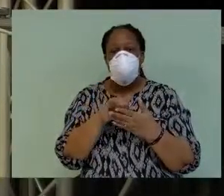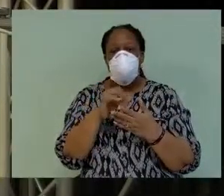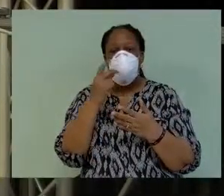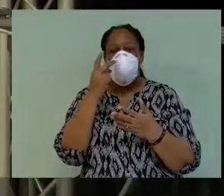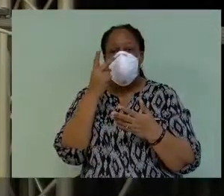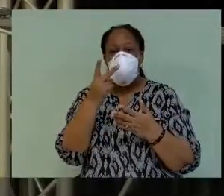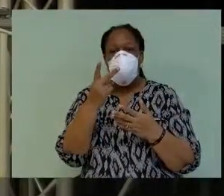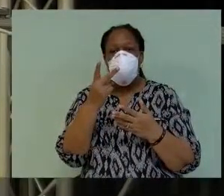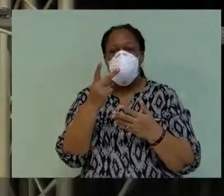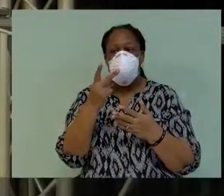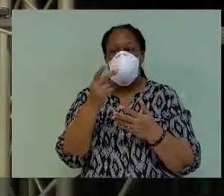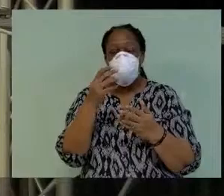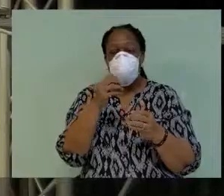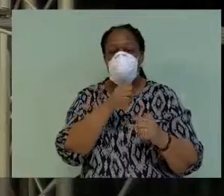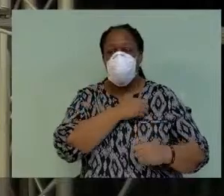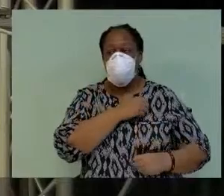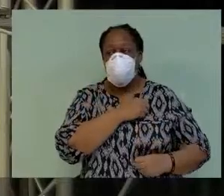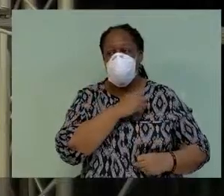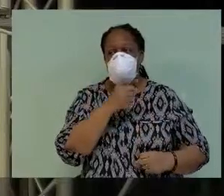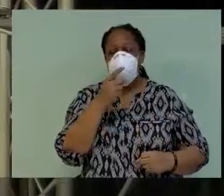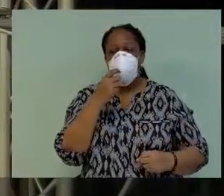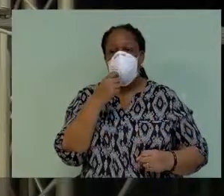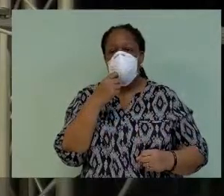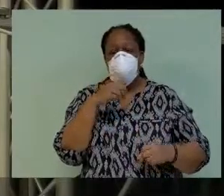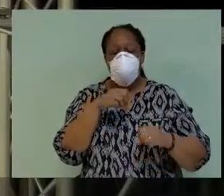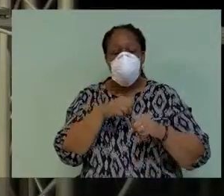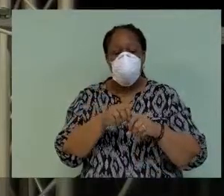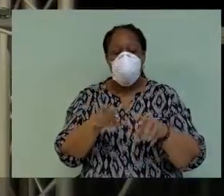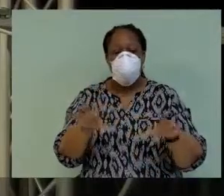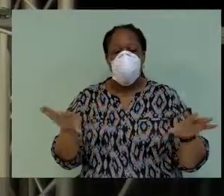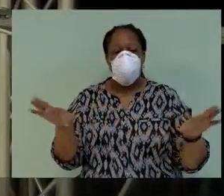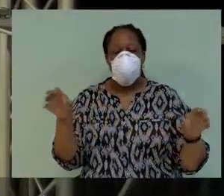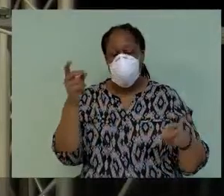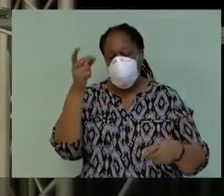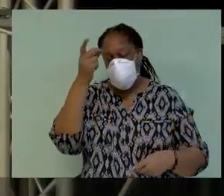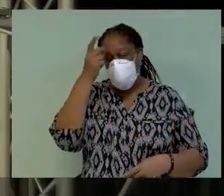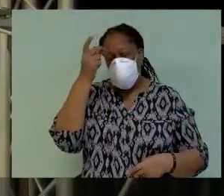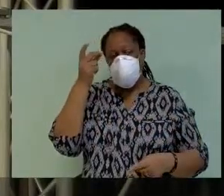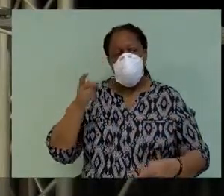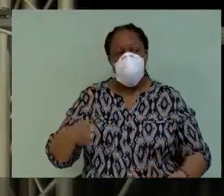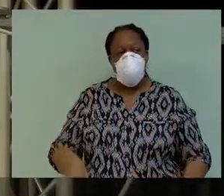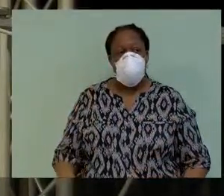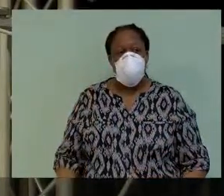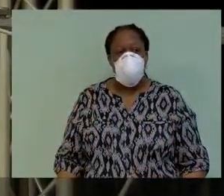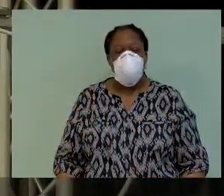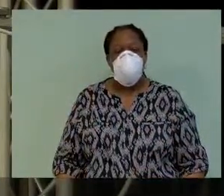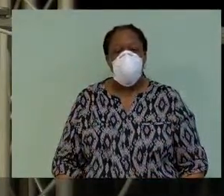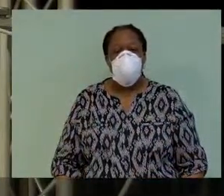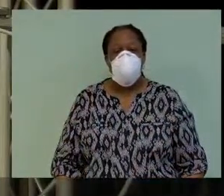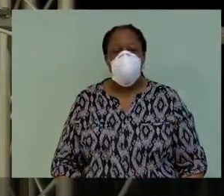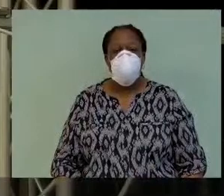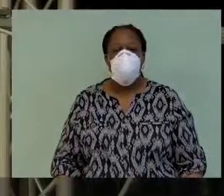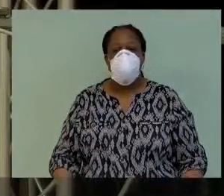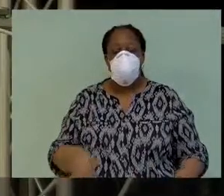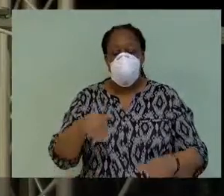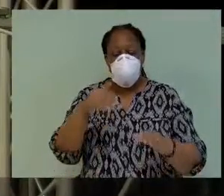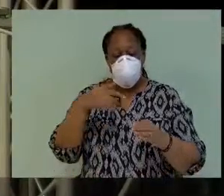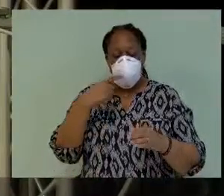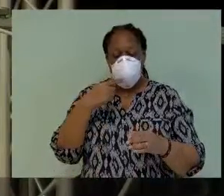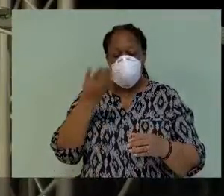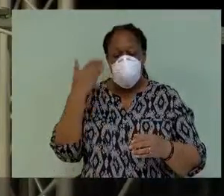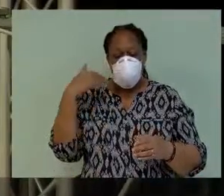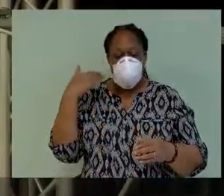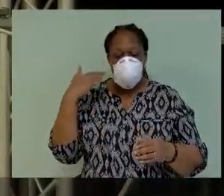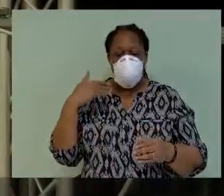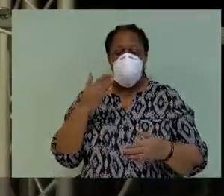soldiers who tested positive who were the ones who were spreading the disease. And we said in an earlier broadcast that